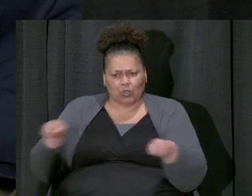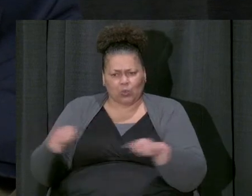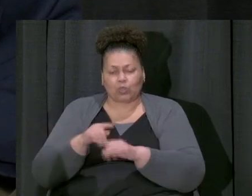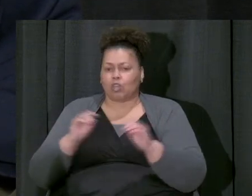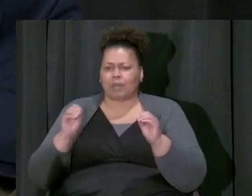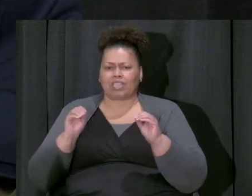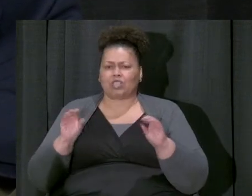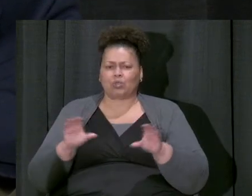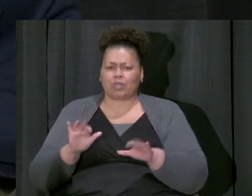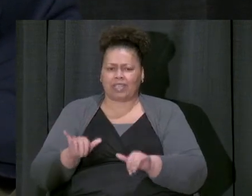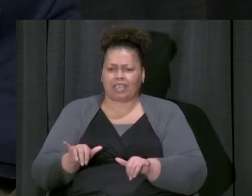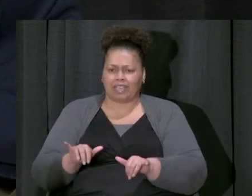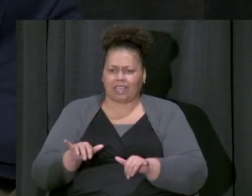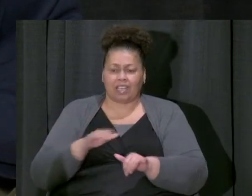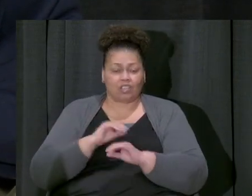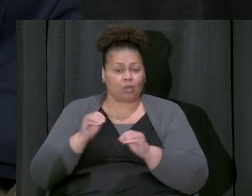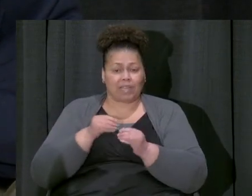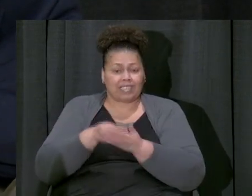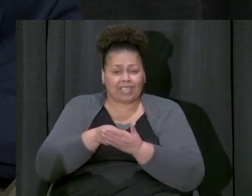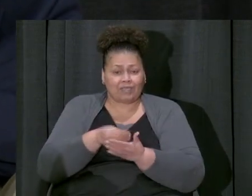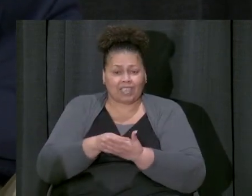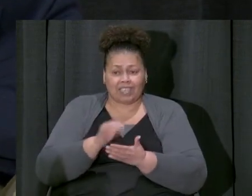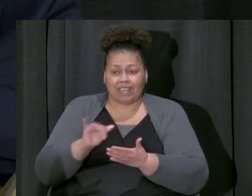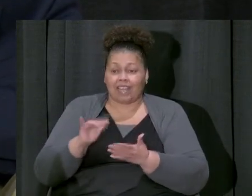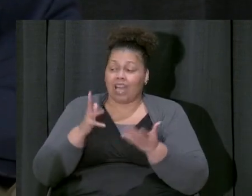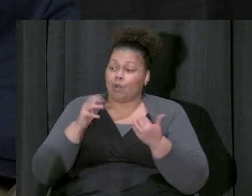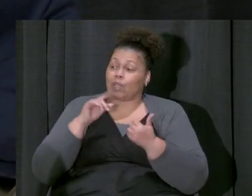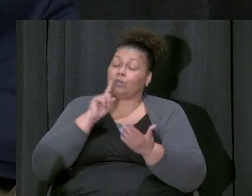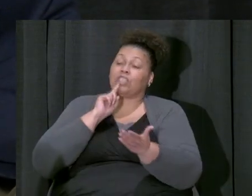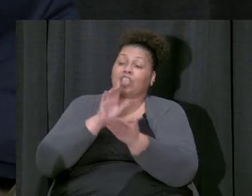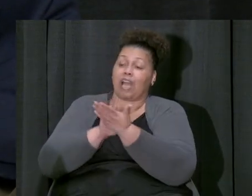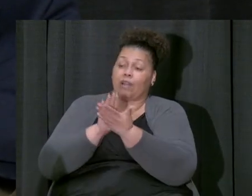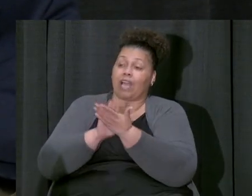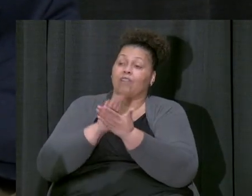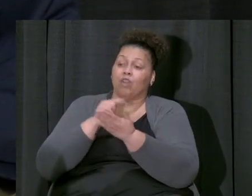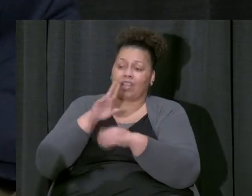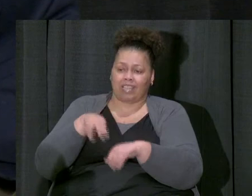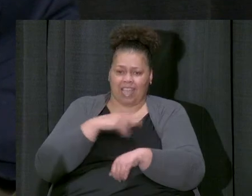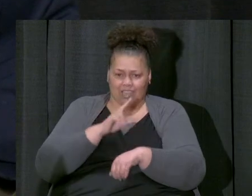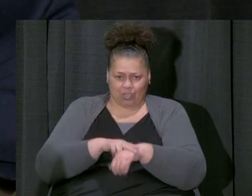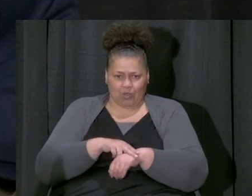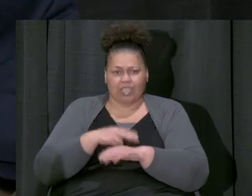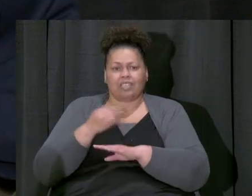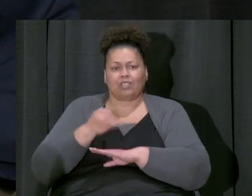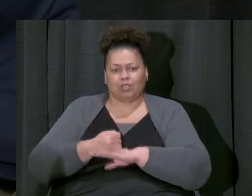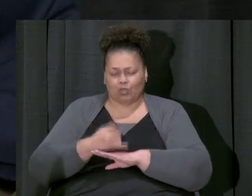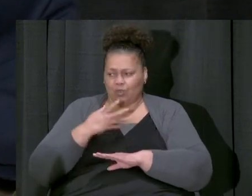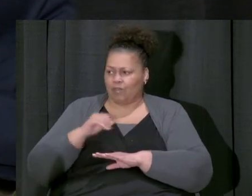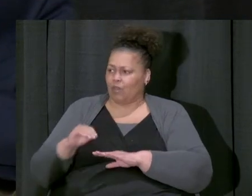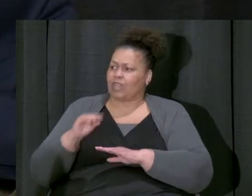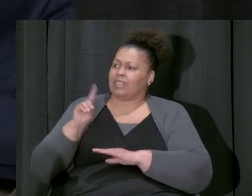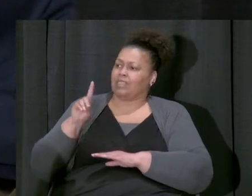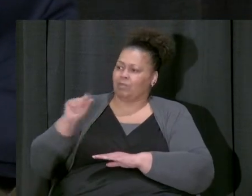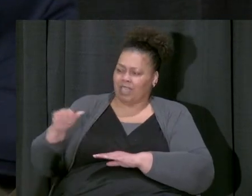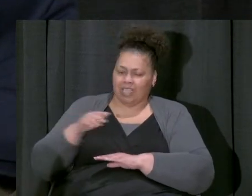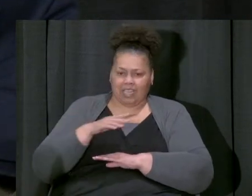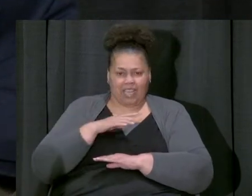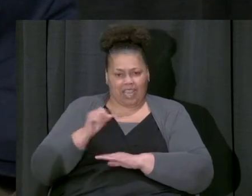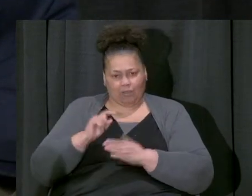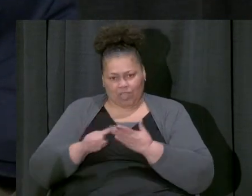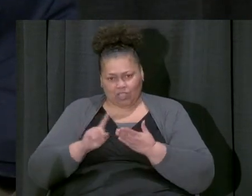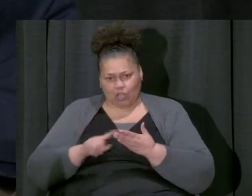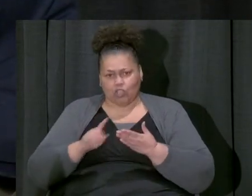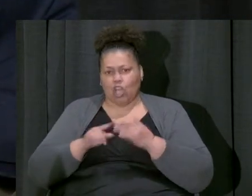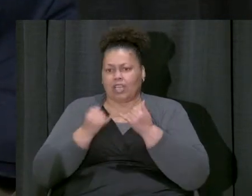do that, and there's nobody that funds it. I want to do a shout out for the National Institute on Disability and Rehabilitation Research and Independent Living. Nice.